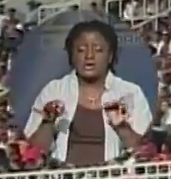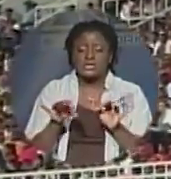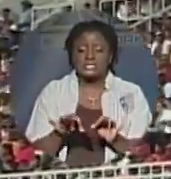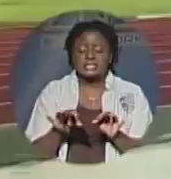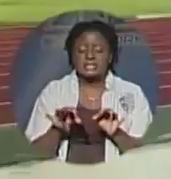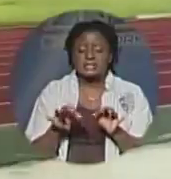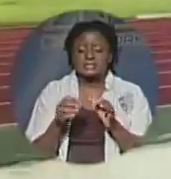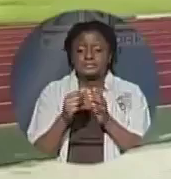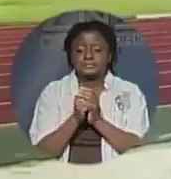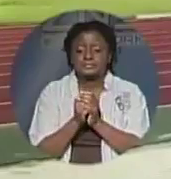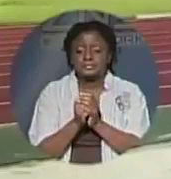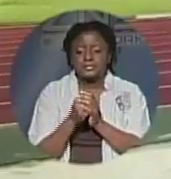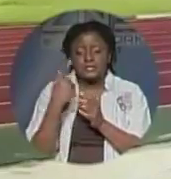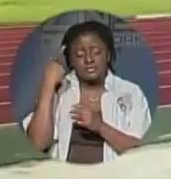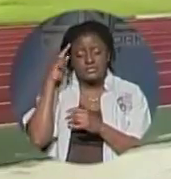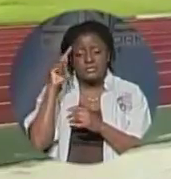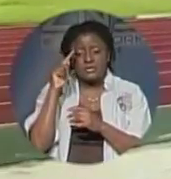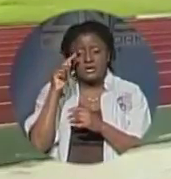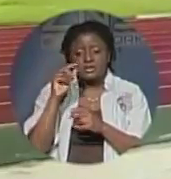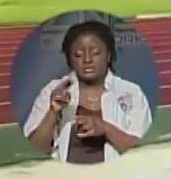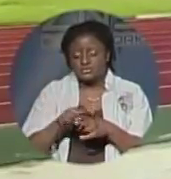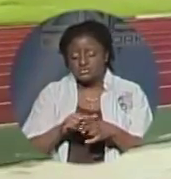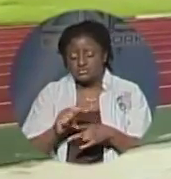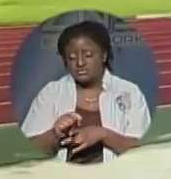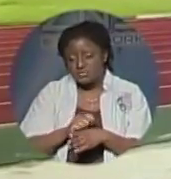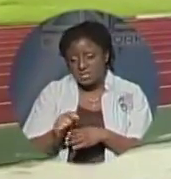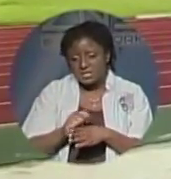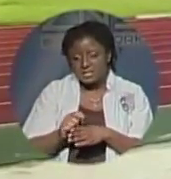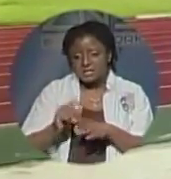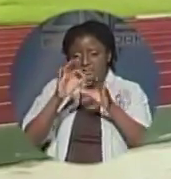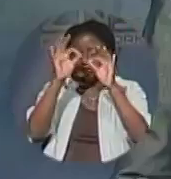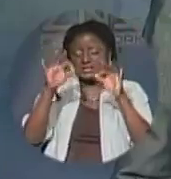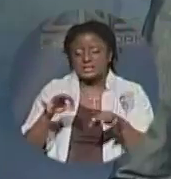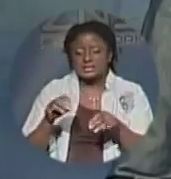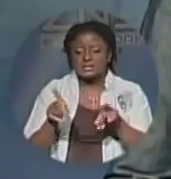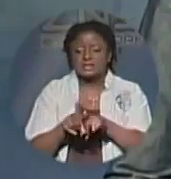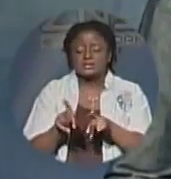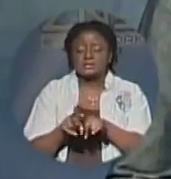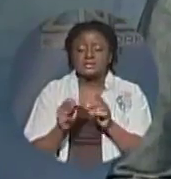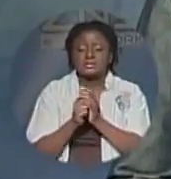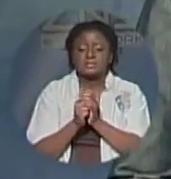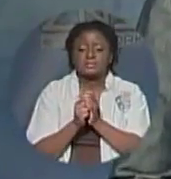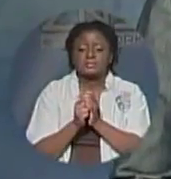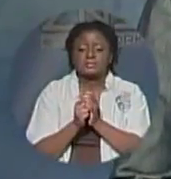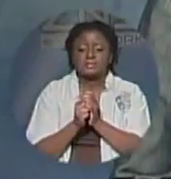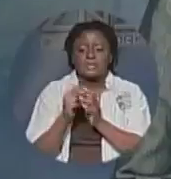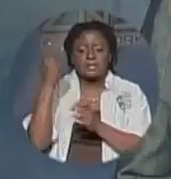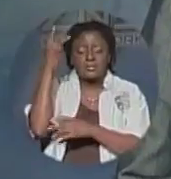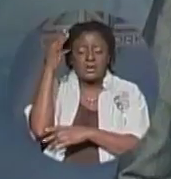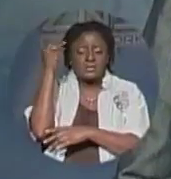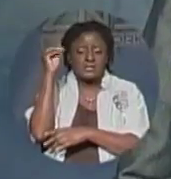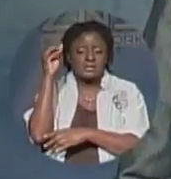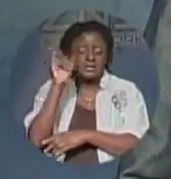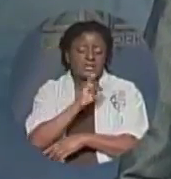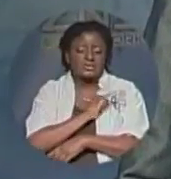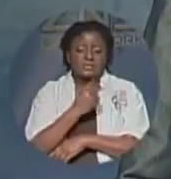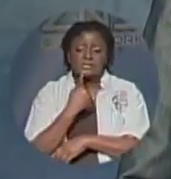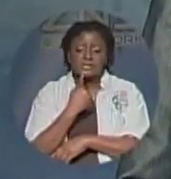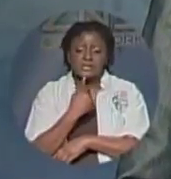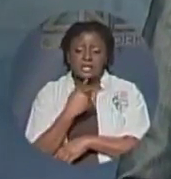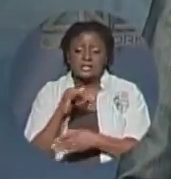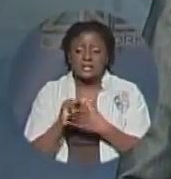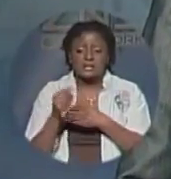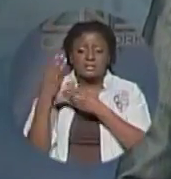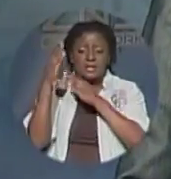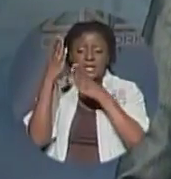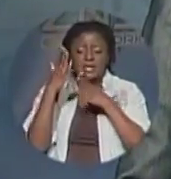training facilities right here at home. Shenique Miller, ZNS News. Prime Minister Ingram said during the festivities that